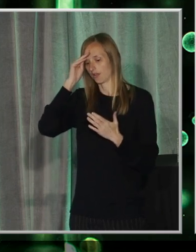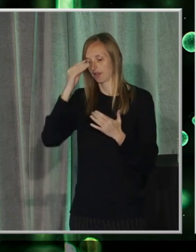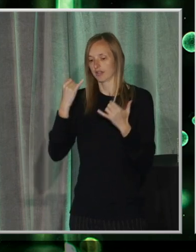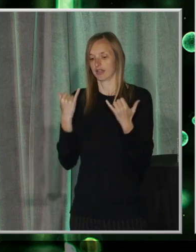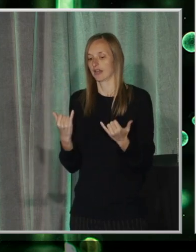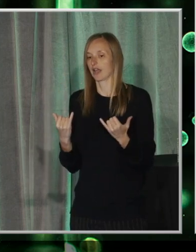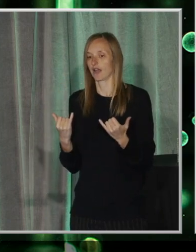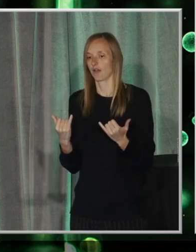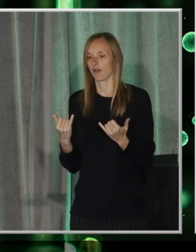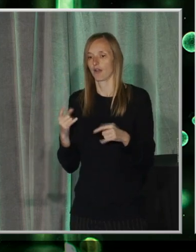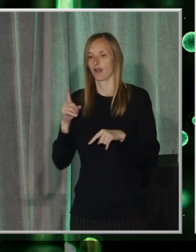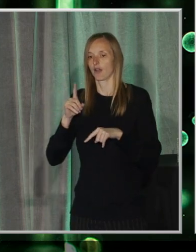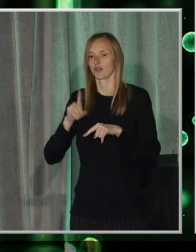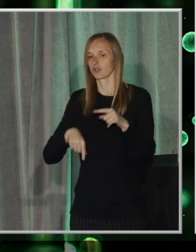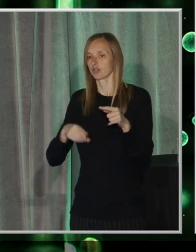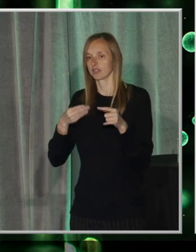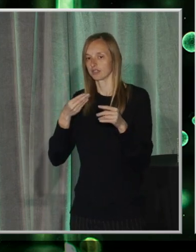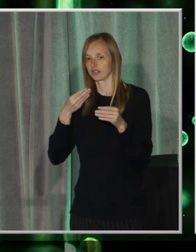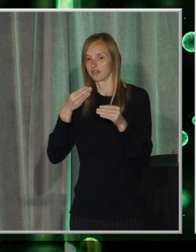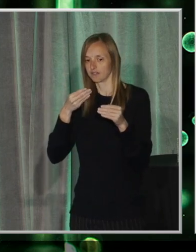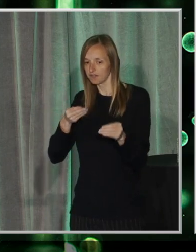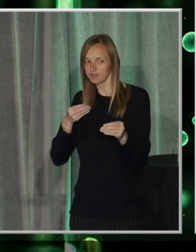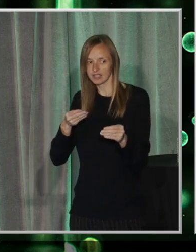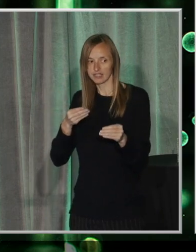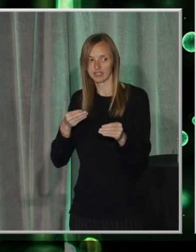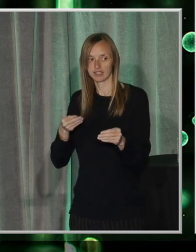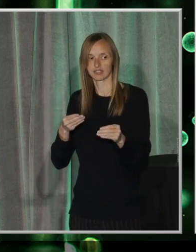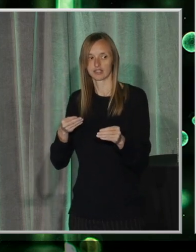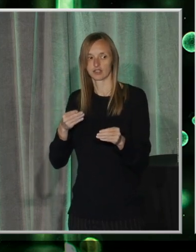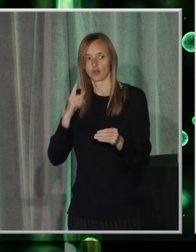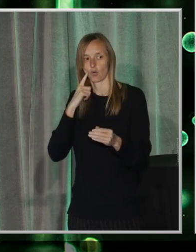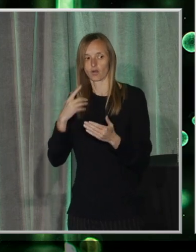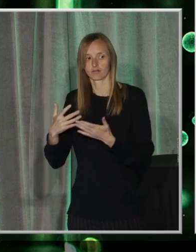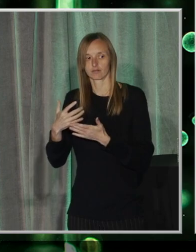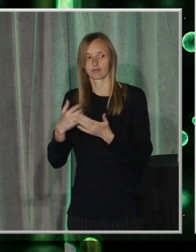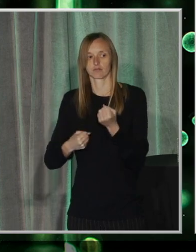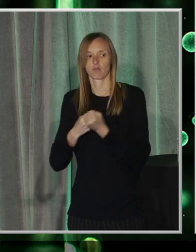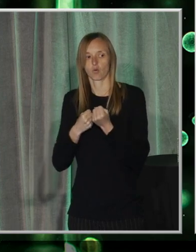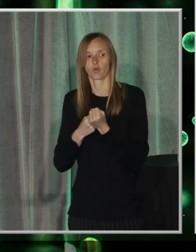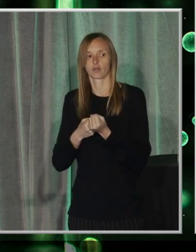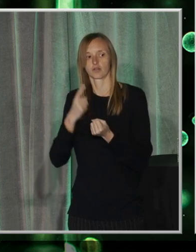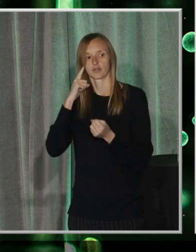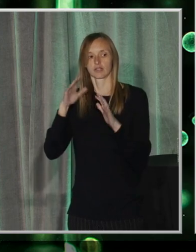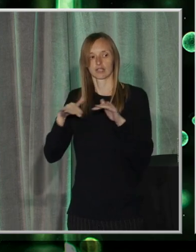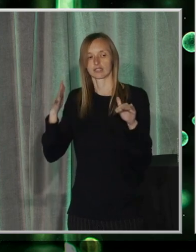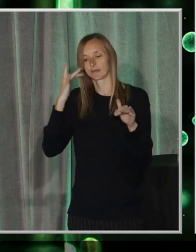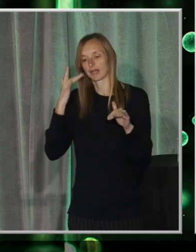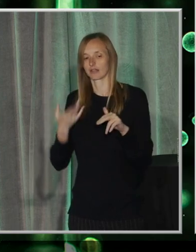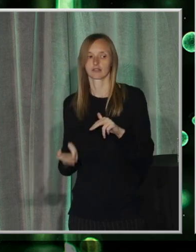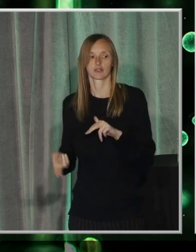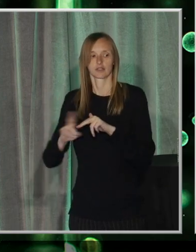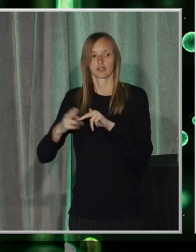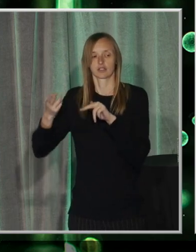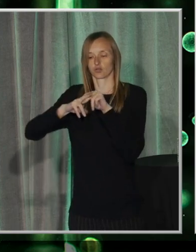to feed or to pay school fees for my kid due to the increase of